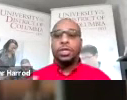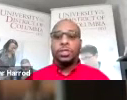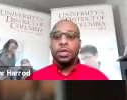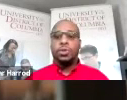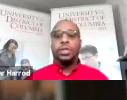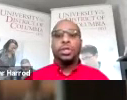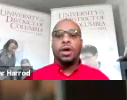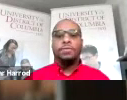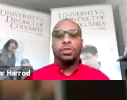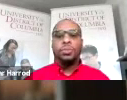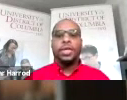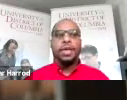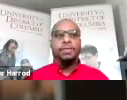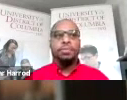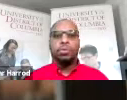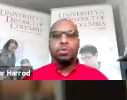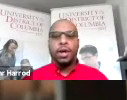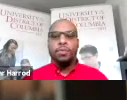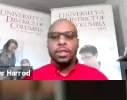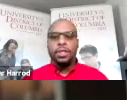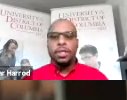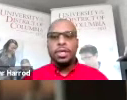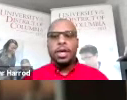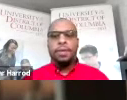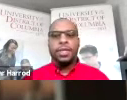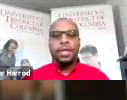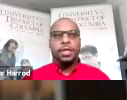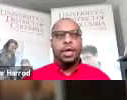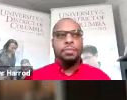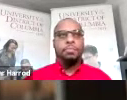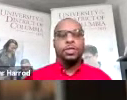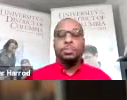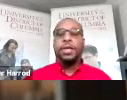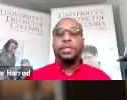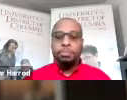if you're interested in going into law enforcement. We actually have a program with